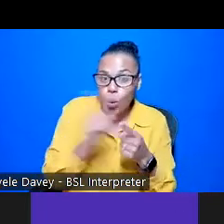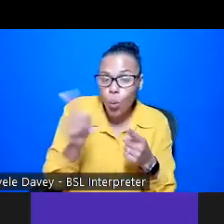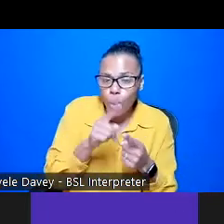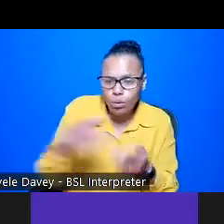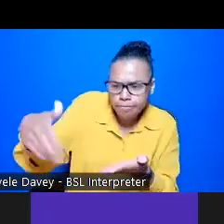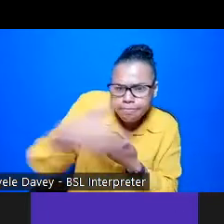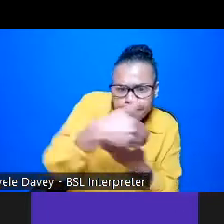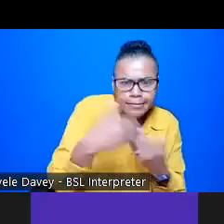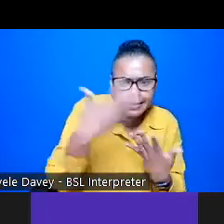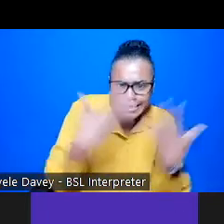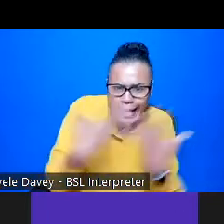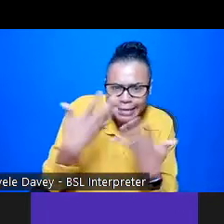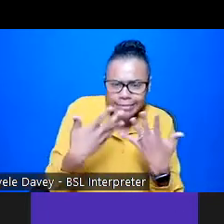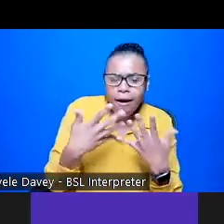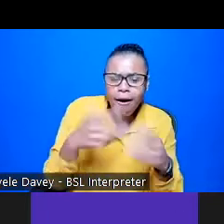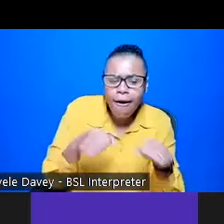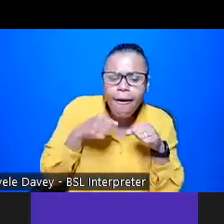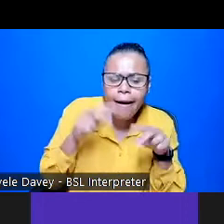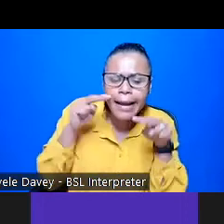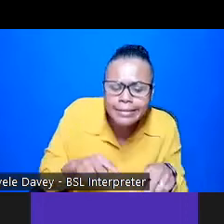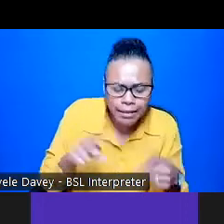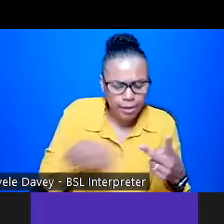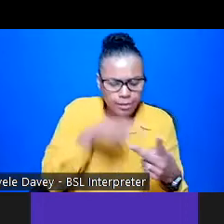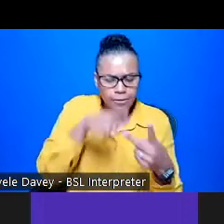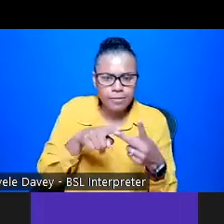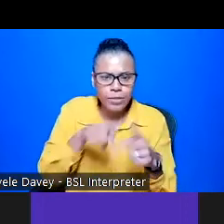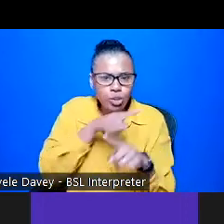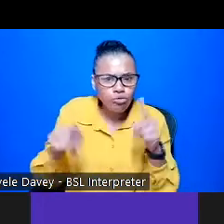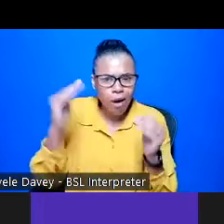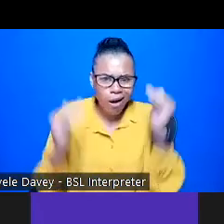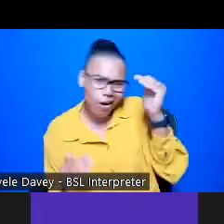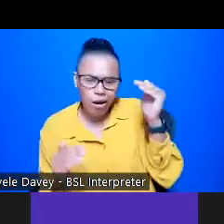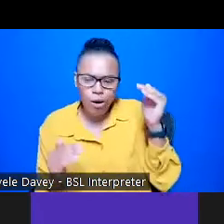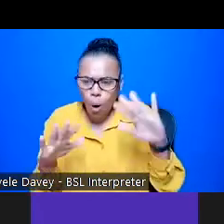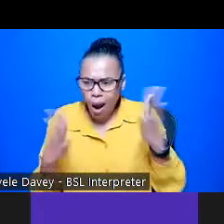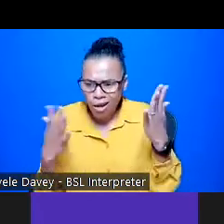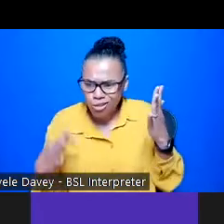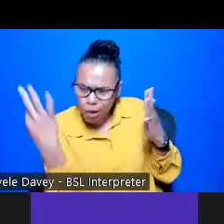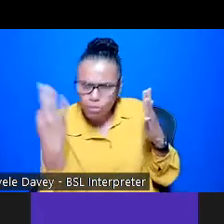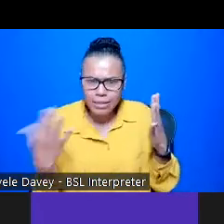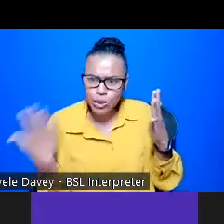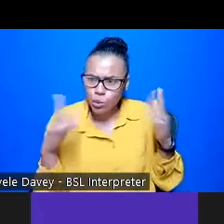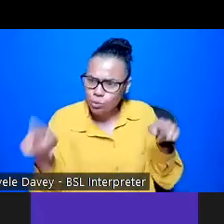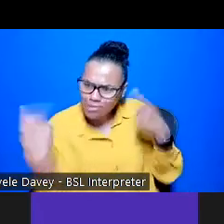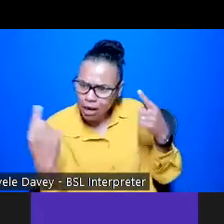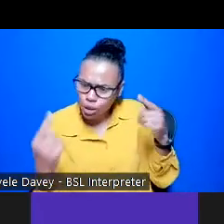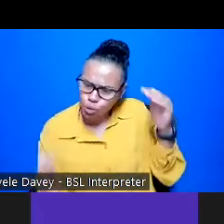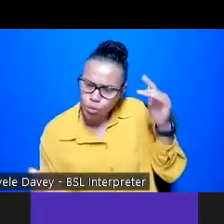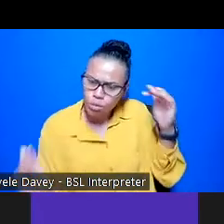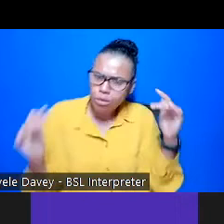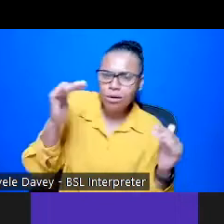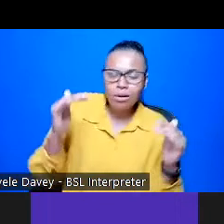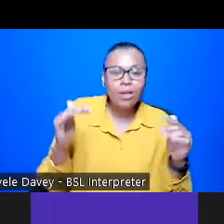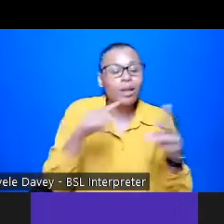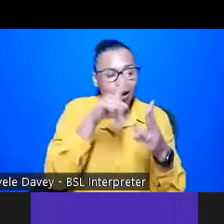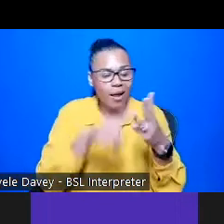insight, to commit to tackling underrepresentation at all levels, and to celebrate positive role models and